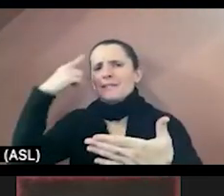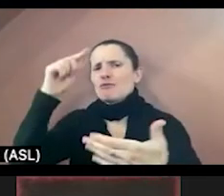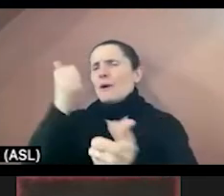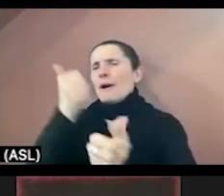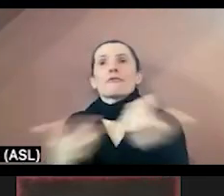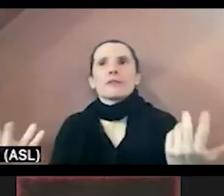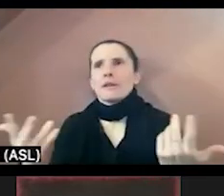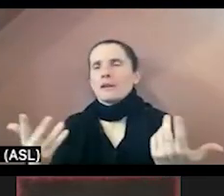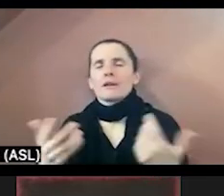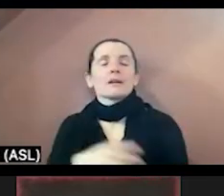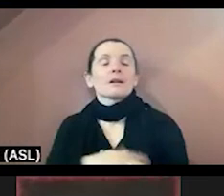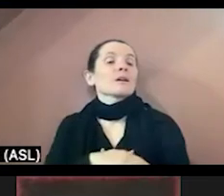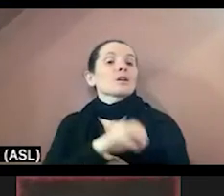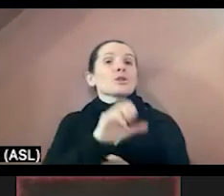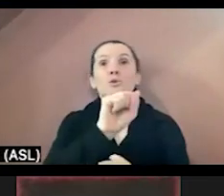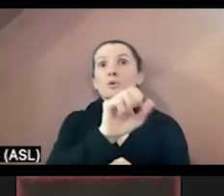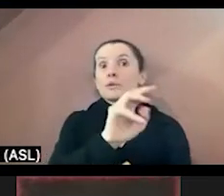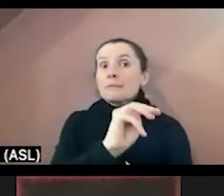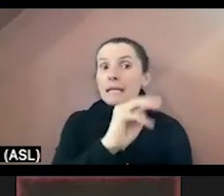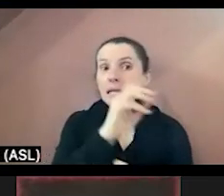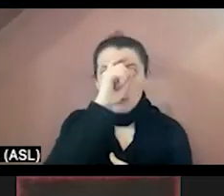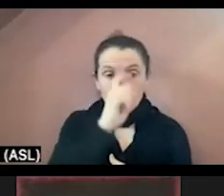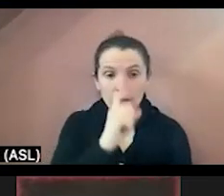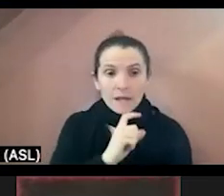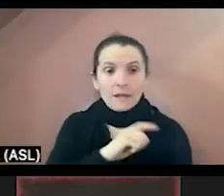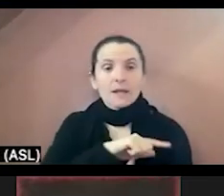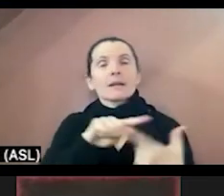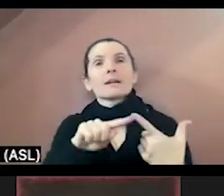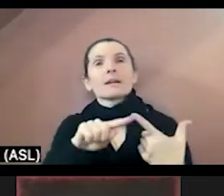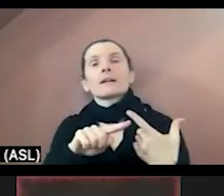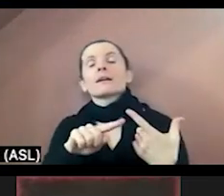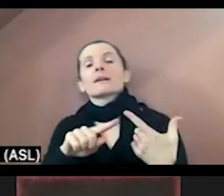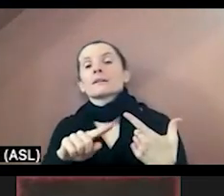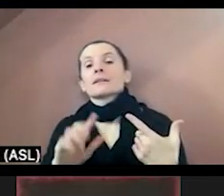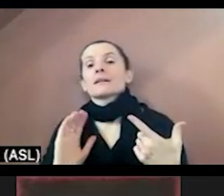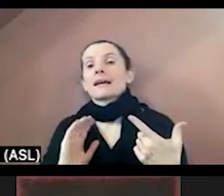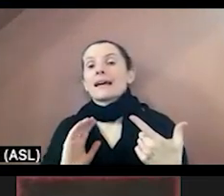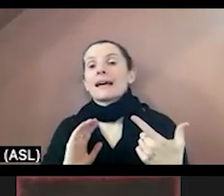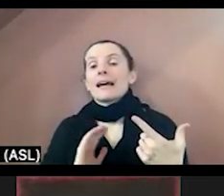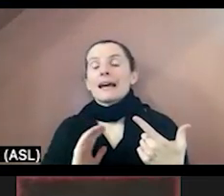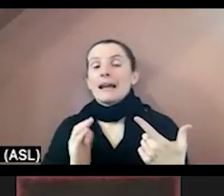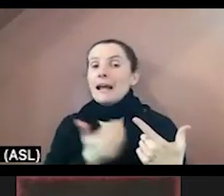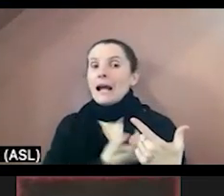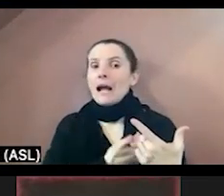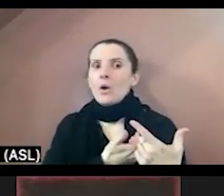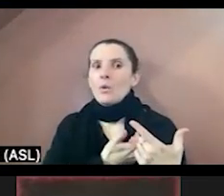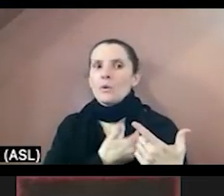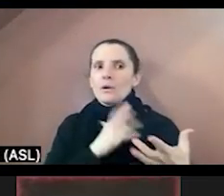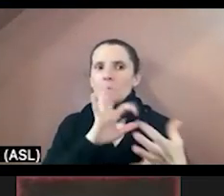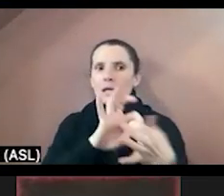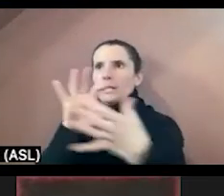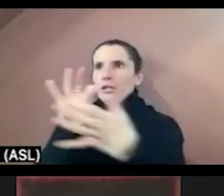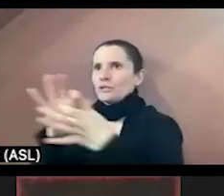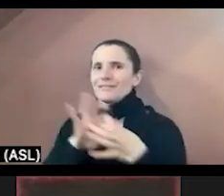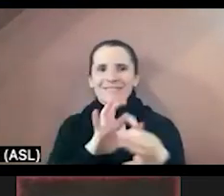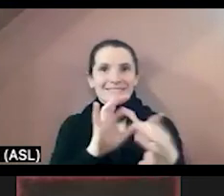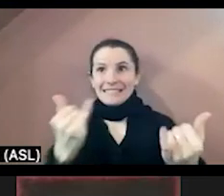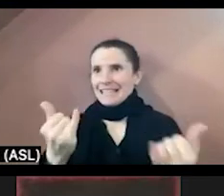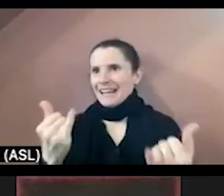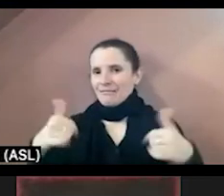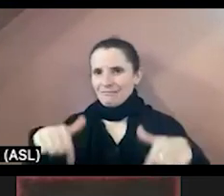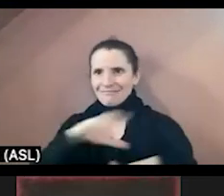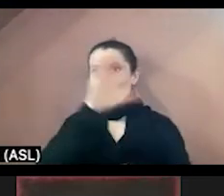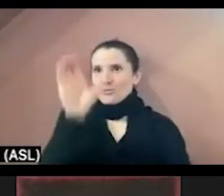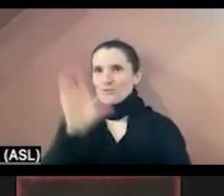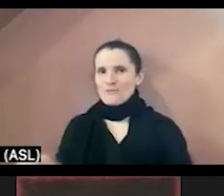media profiling to, of course, our connection of today. We are now all connected through a spanning